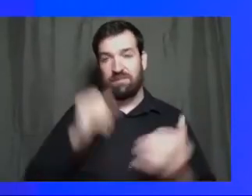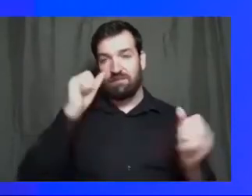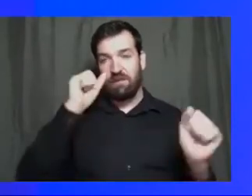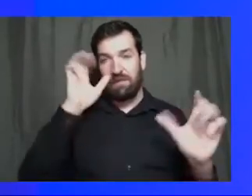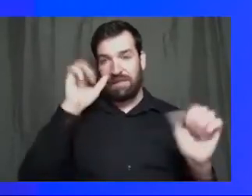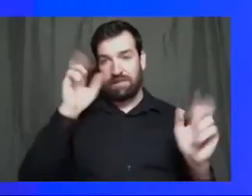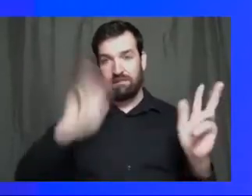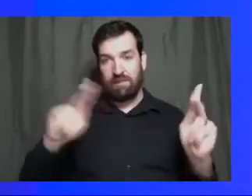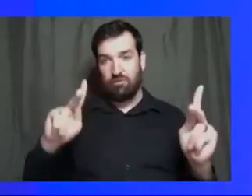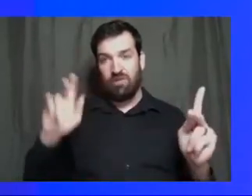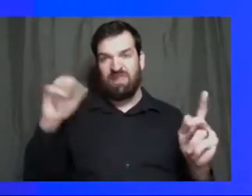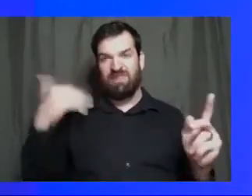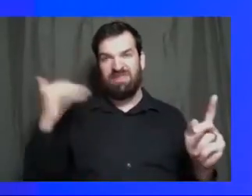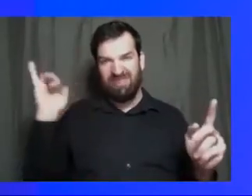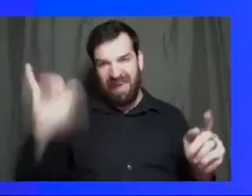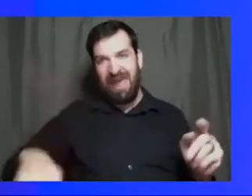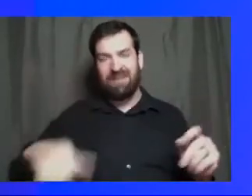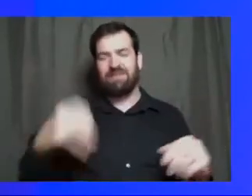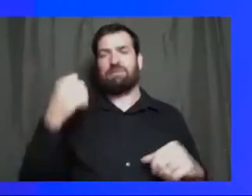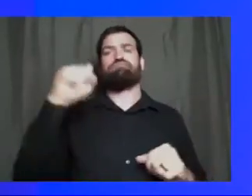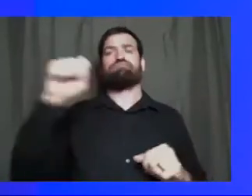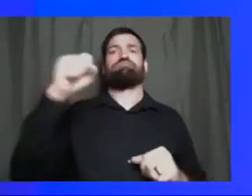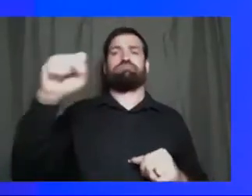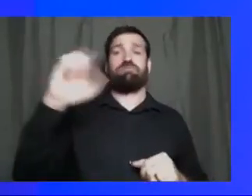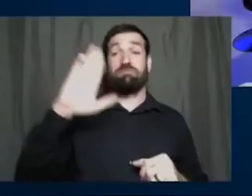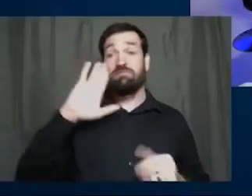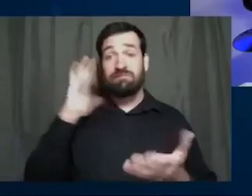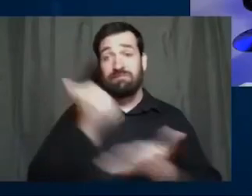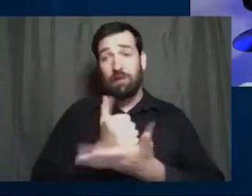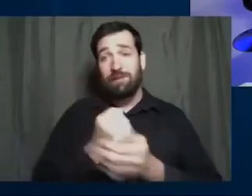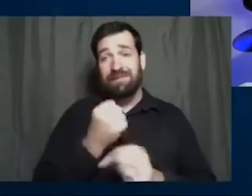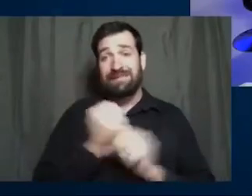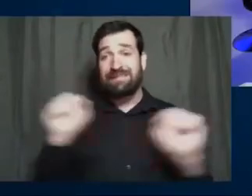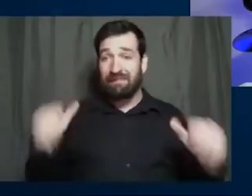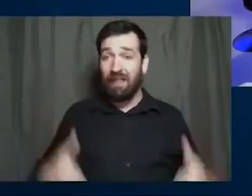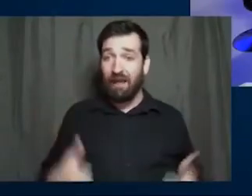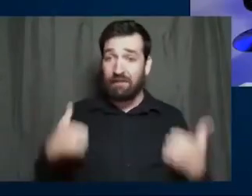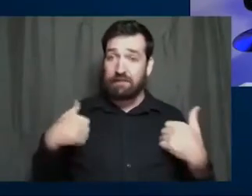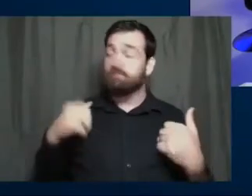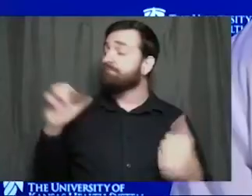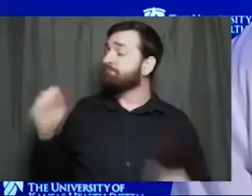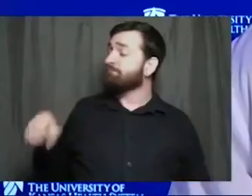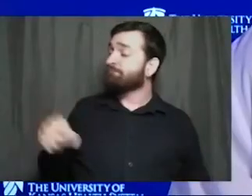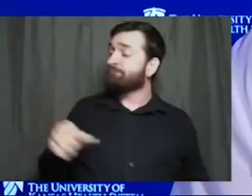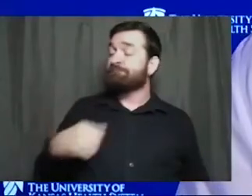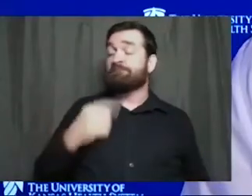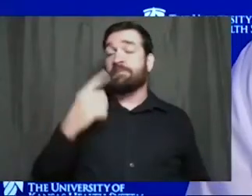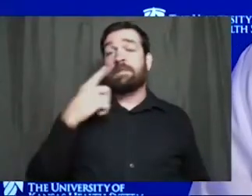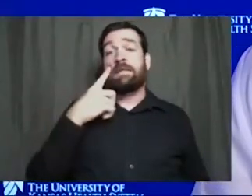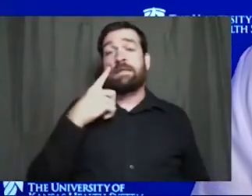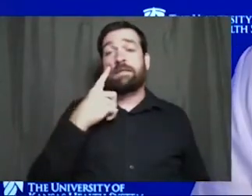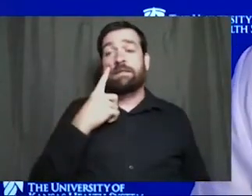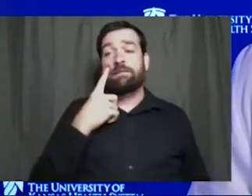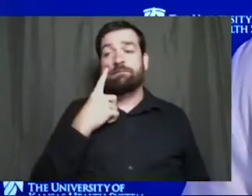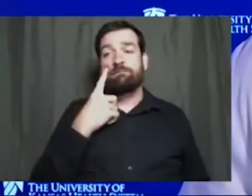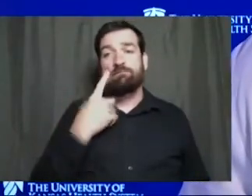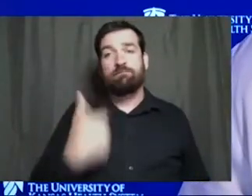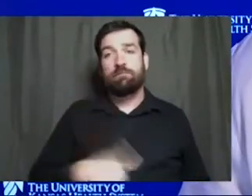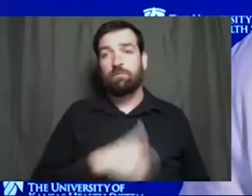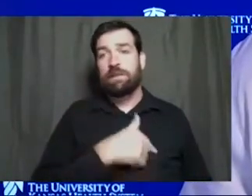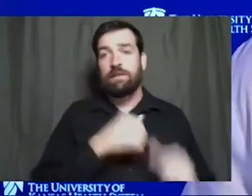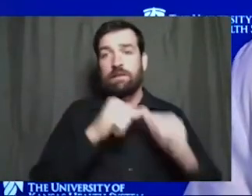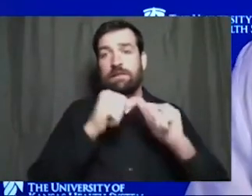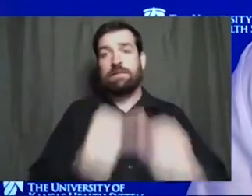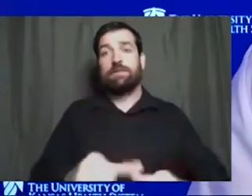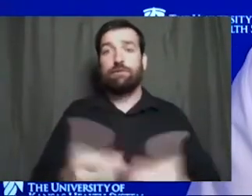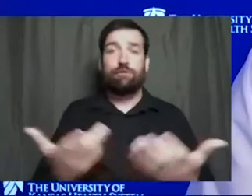when we know something that helps save lives. Dr. Hawkinson? Yeah, you know, I think we continue to promote